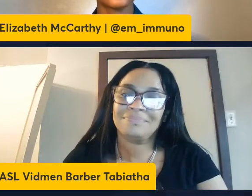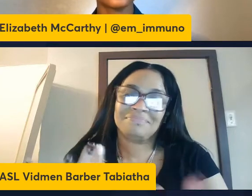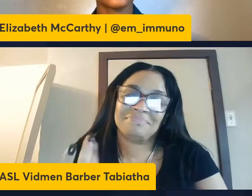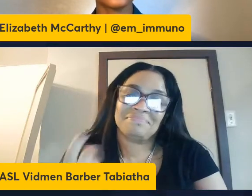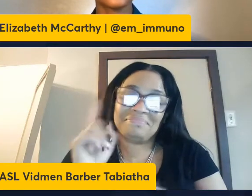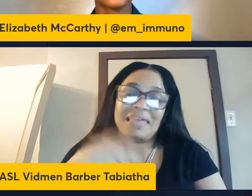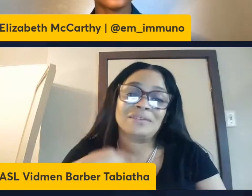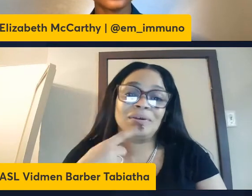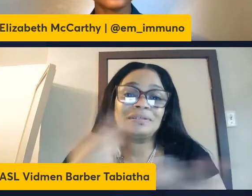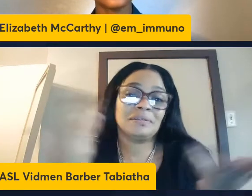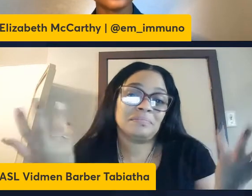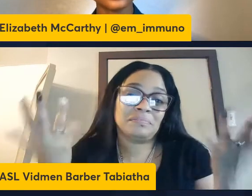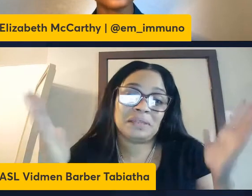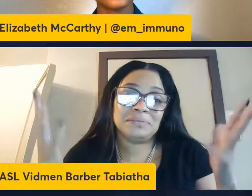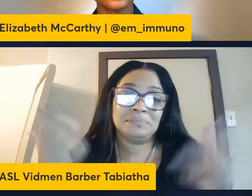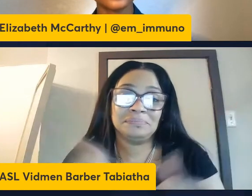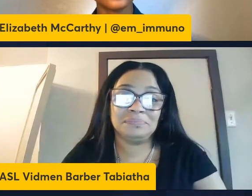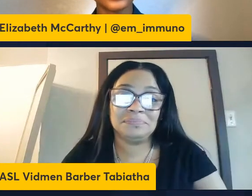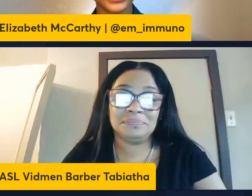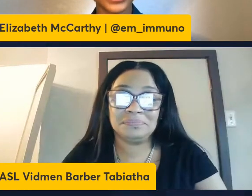R.